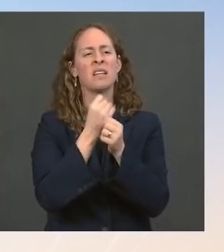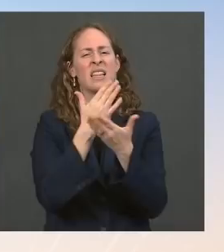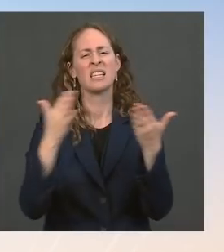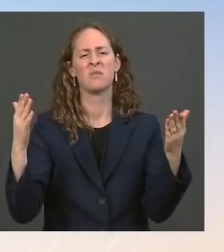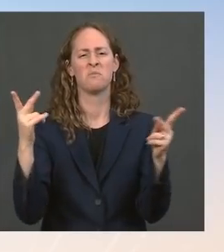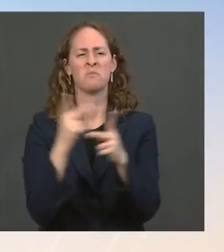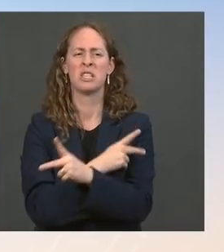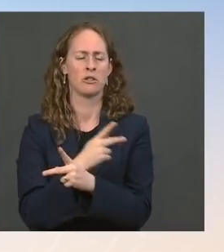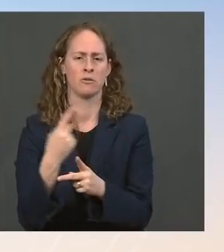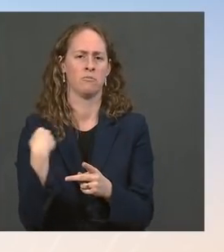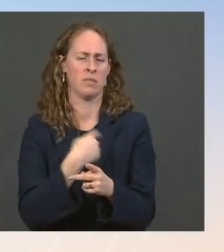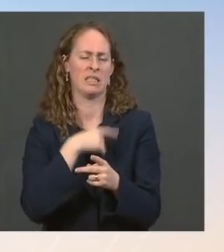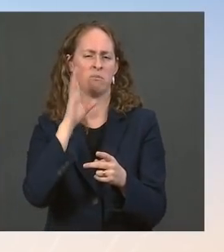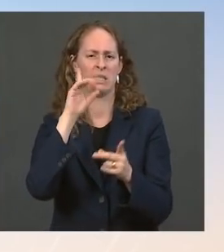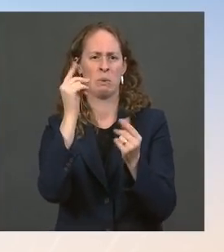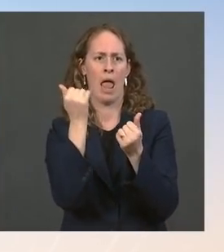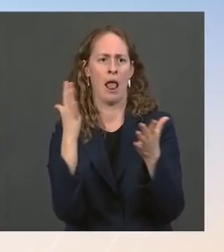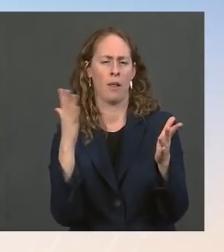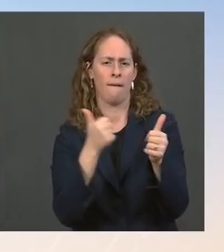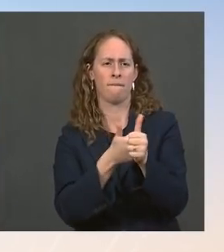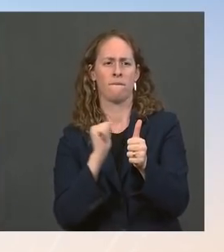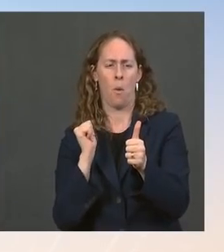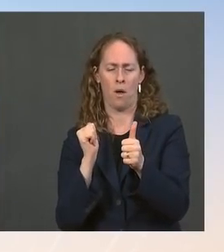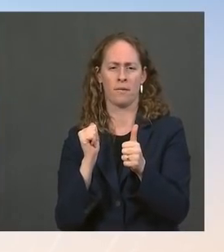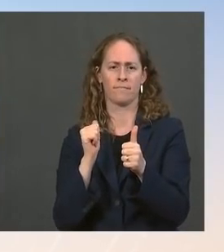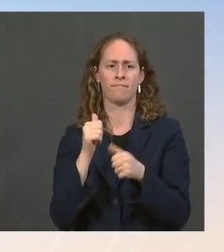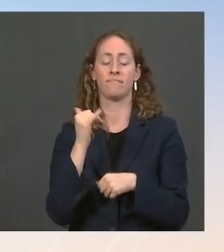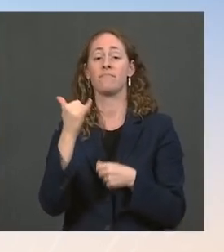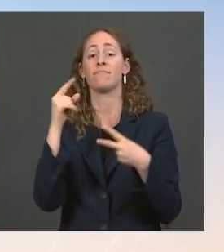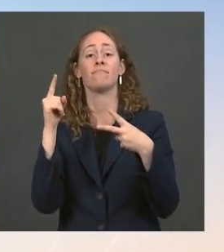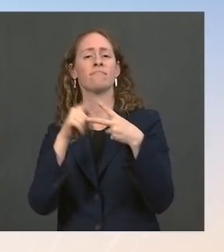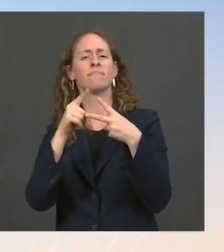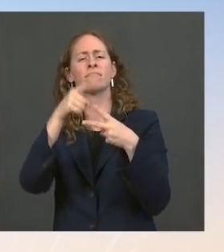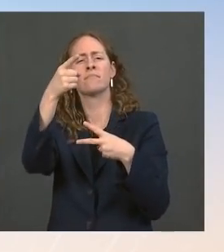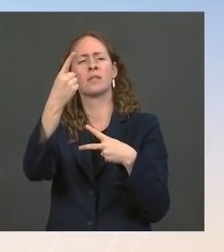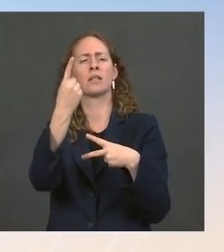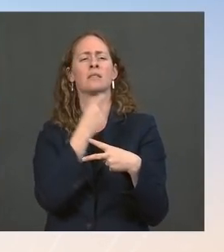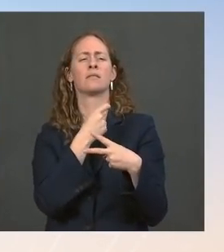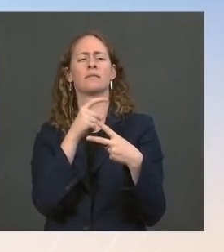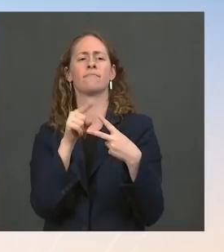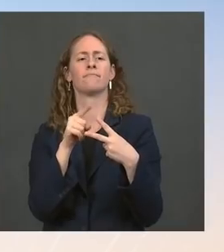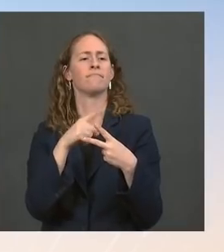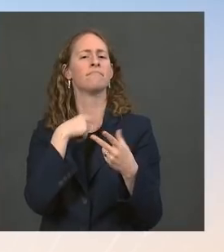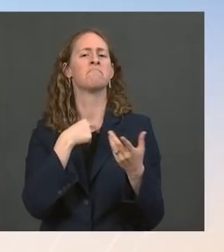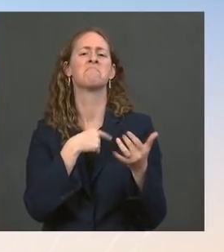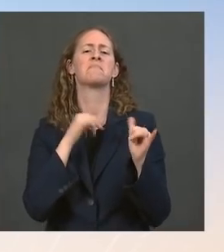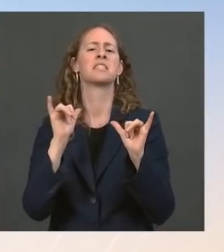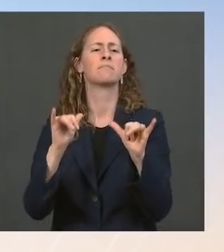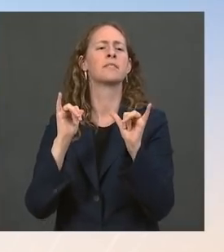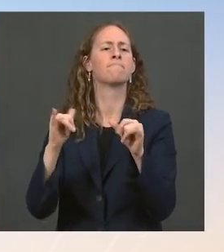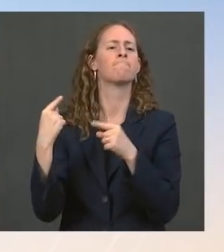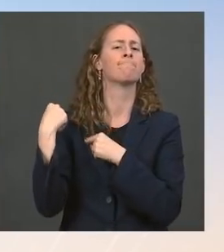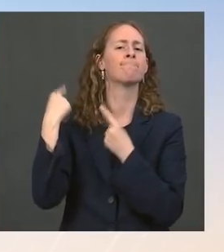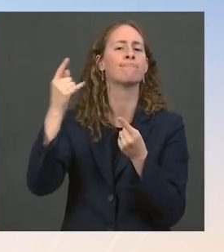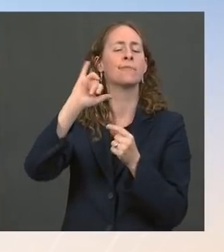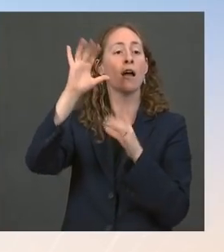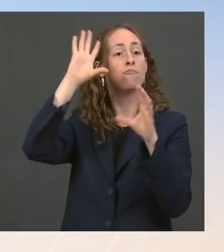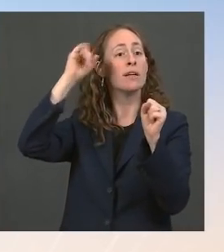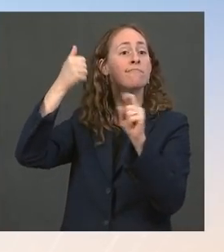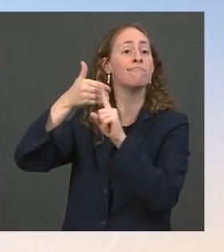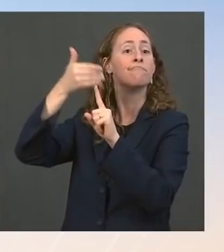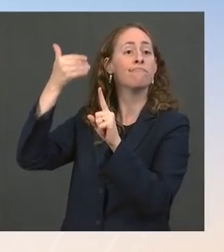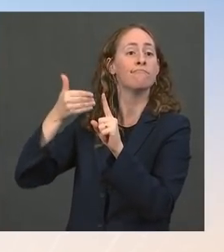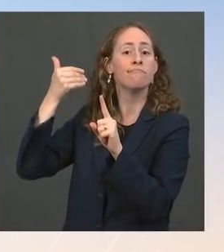mitigate. I'd also say on the first part of your question, it's consistent with longstanding practice across many administrations for OMB to simply remind